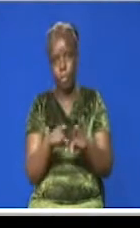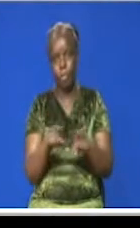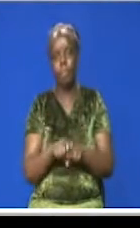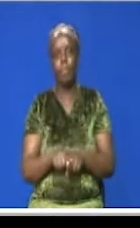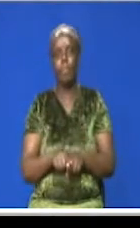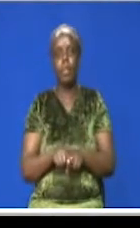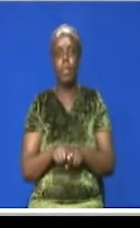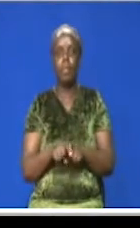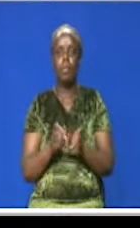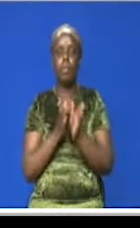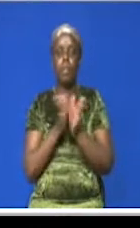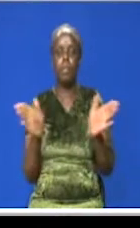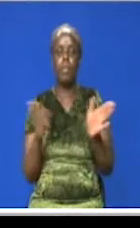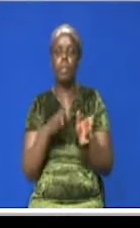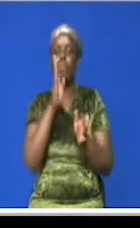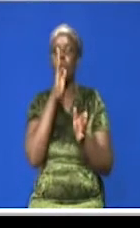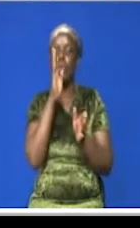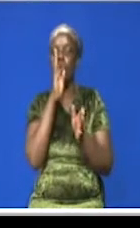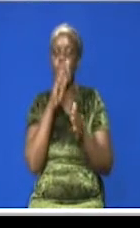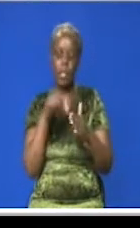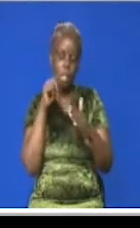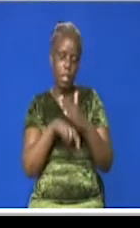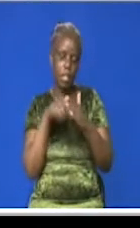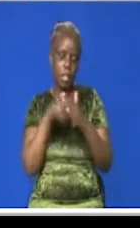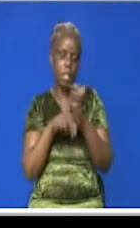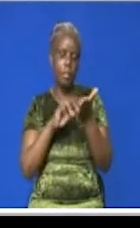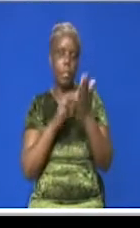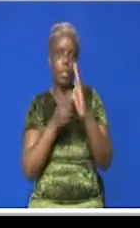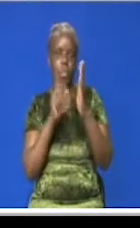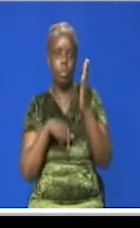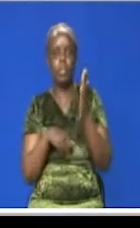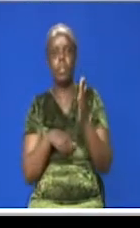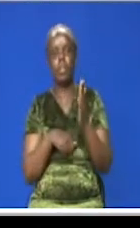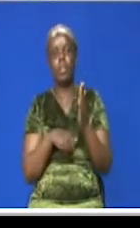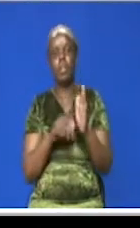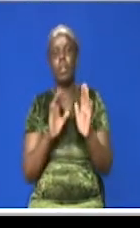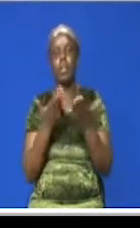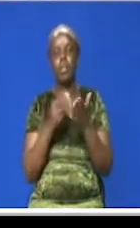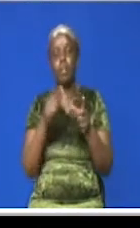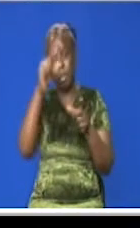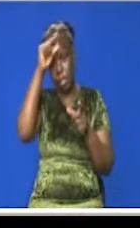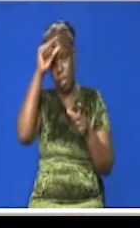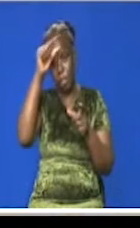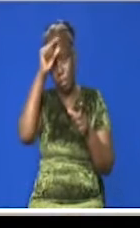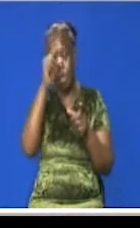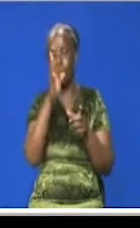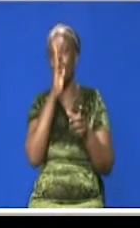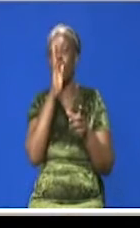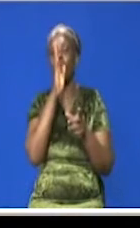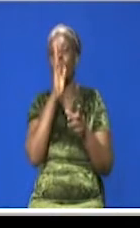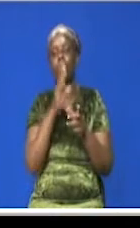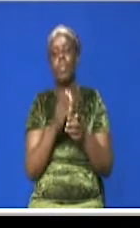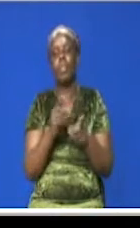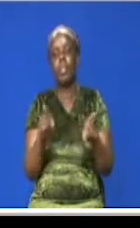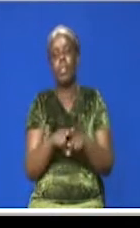debt exhaustively, on what it means and how the government borrows,